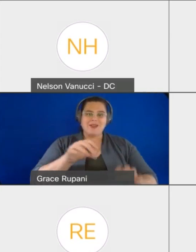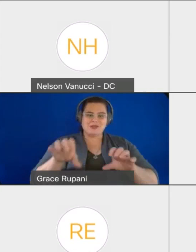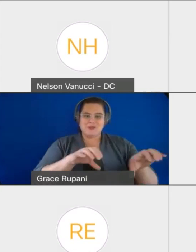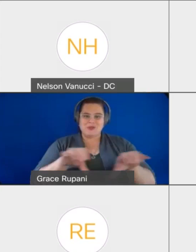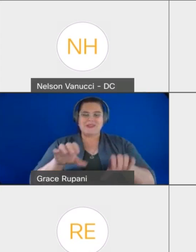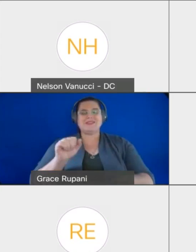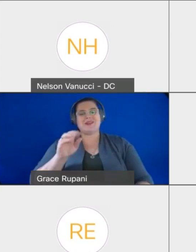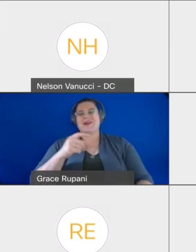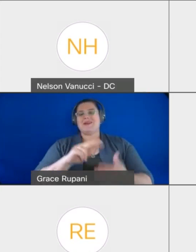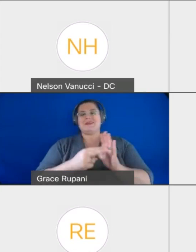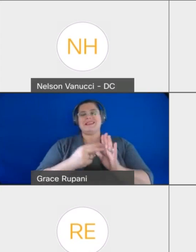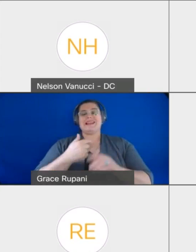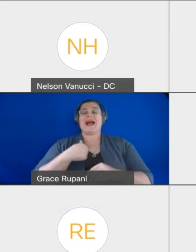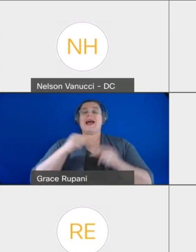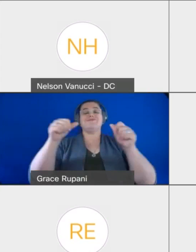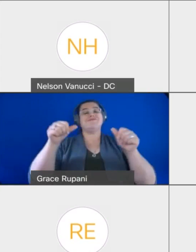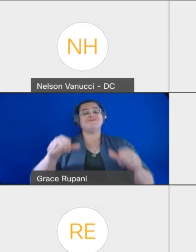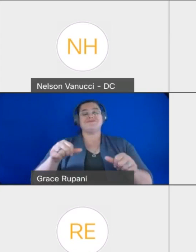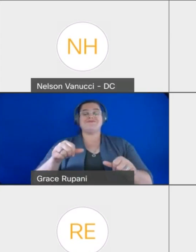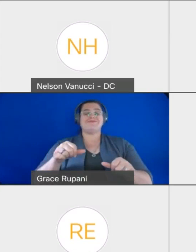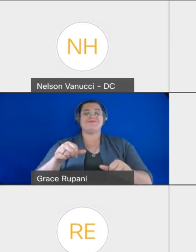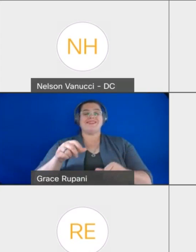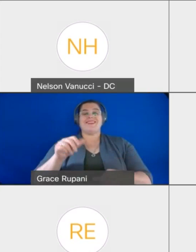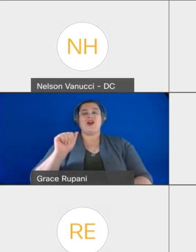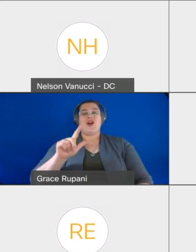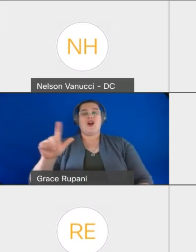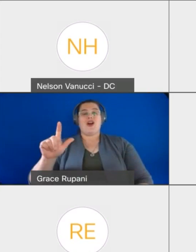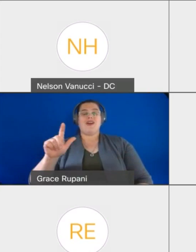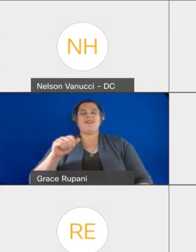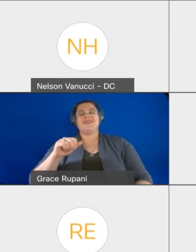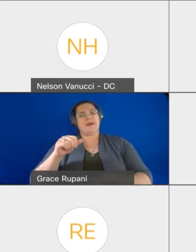which is I didn't post it to everyone. I just told the panelists.